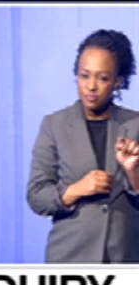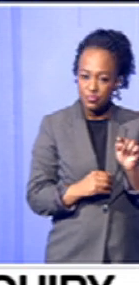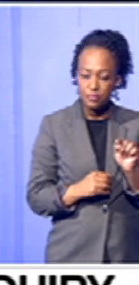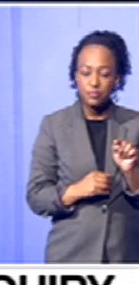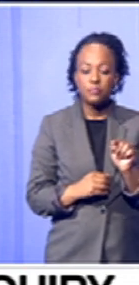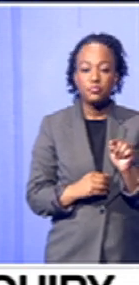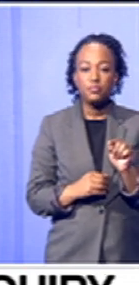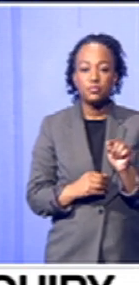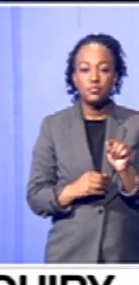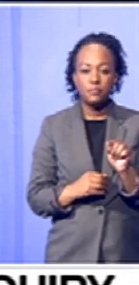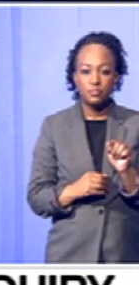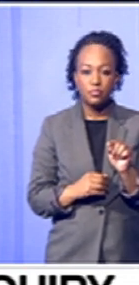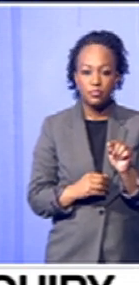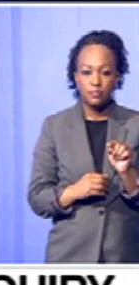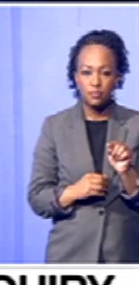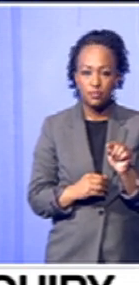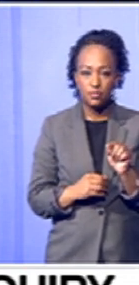the